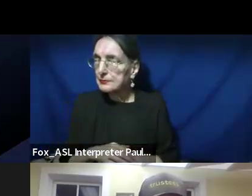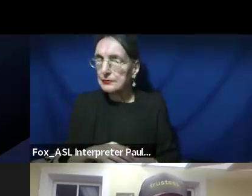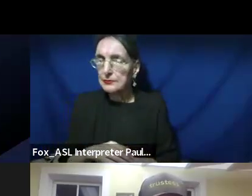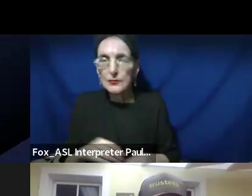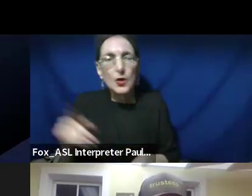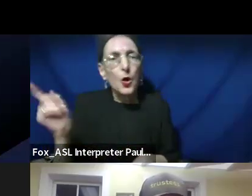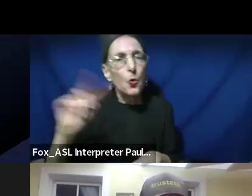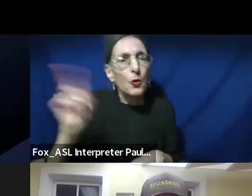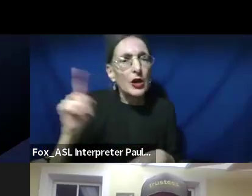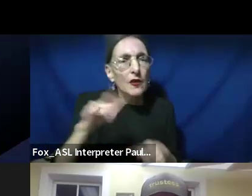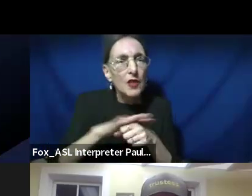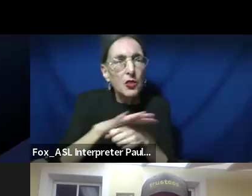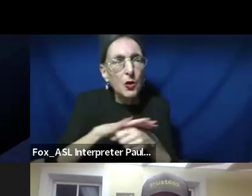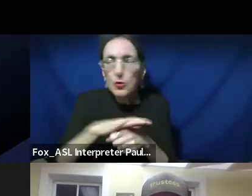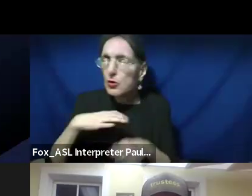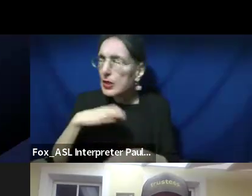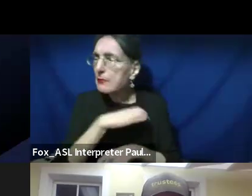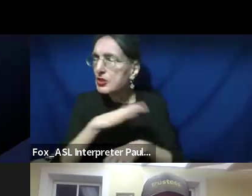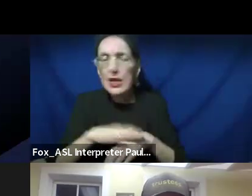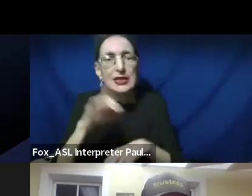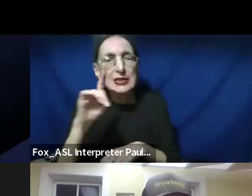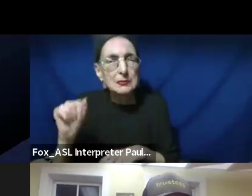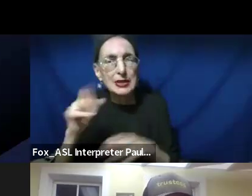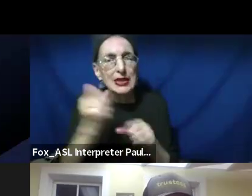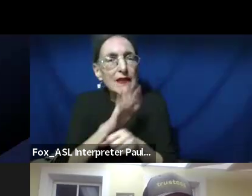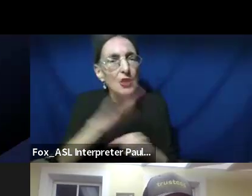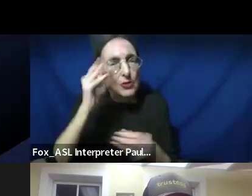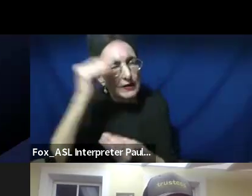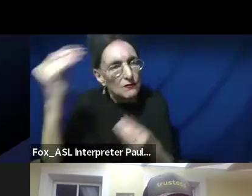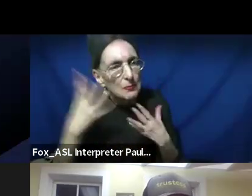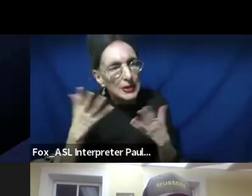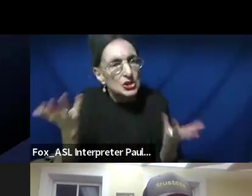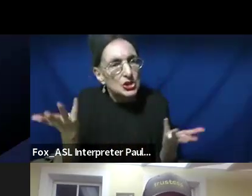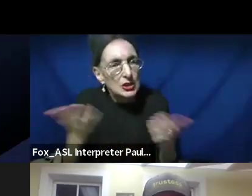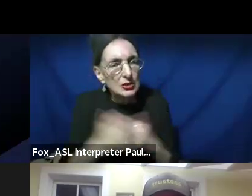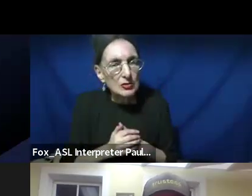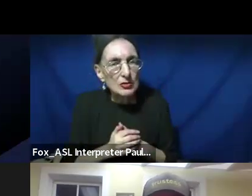Where do the local commissions on disability get their information? Like,